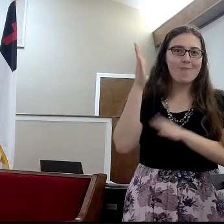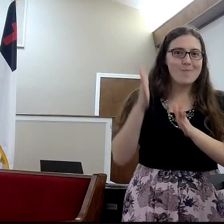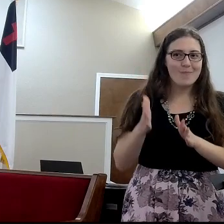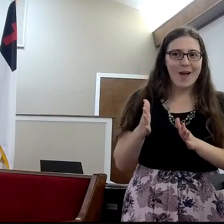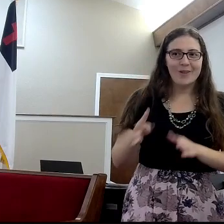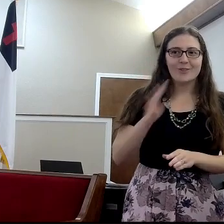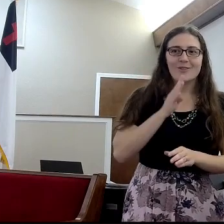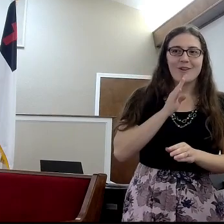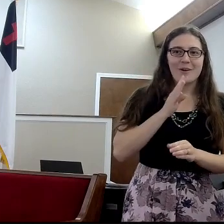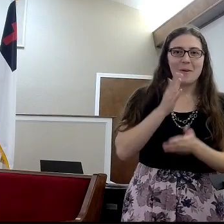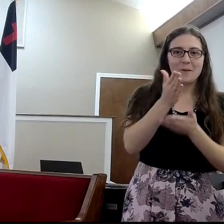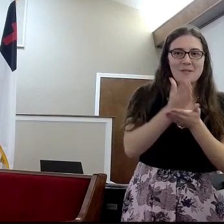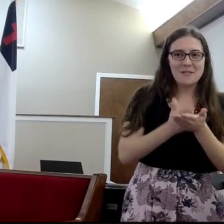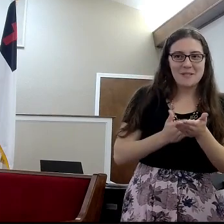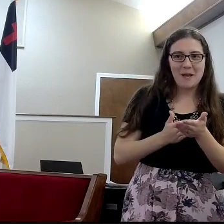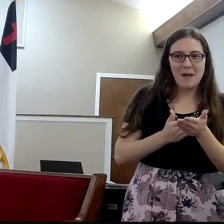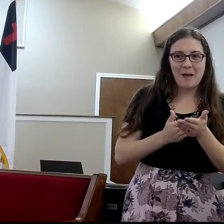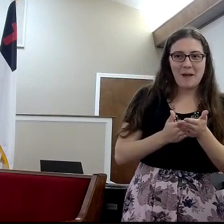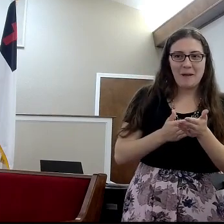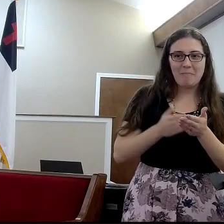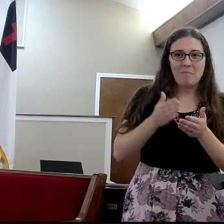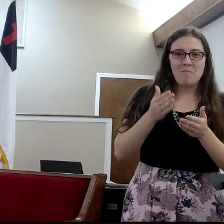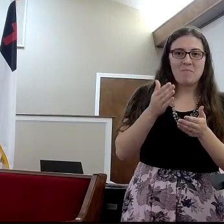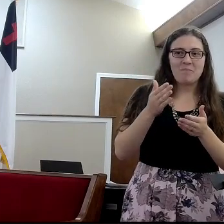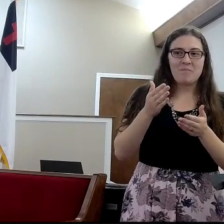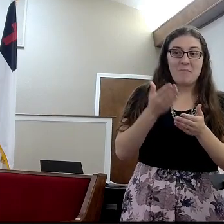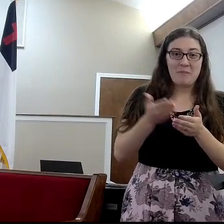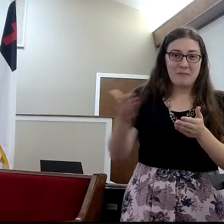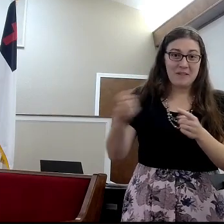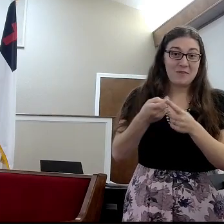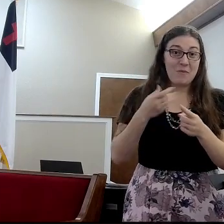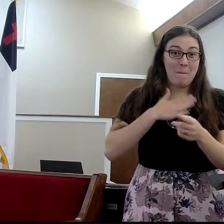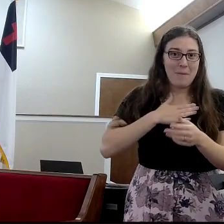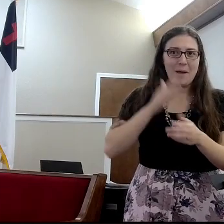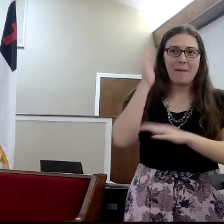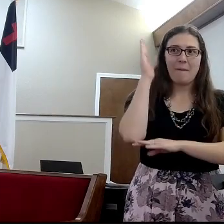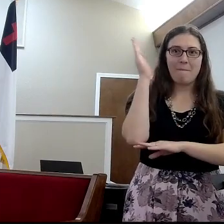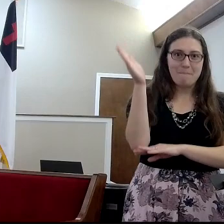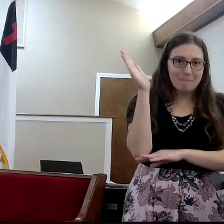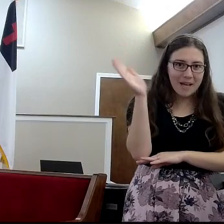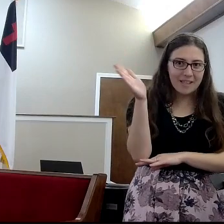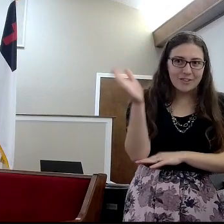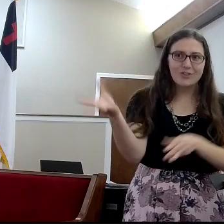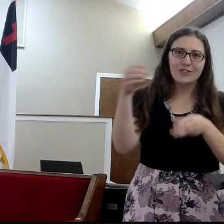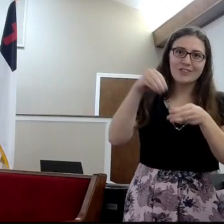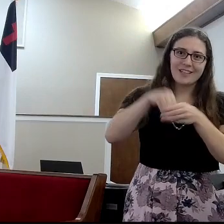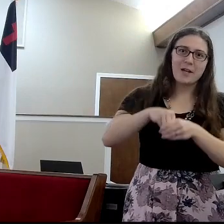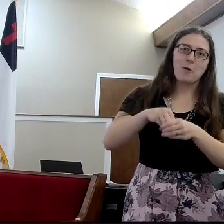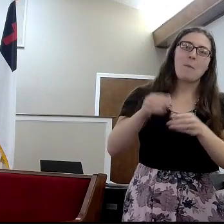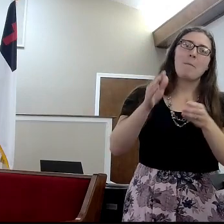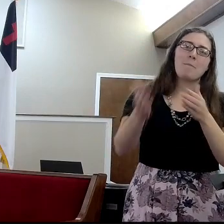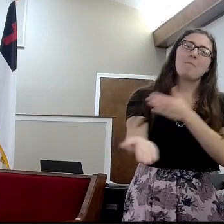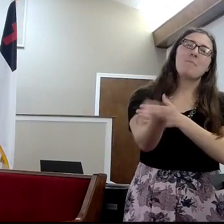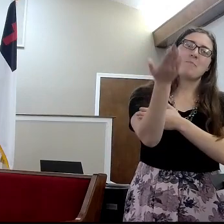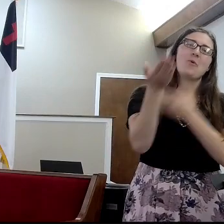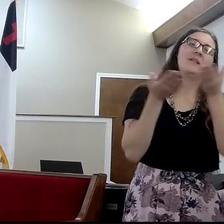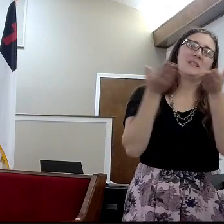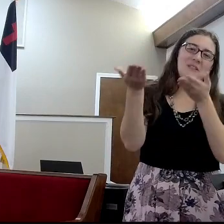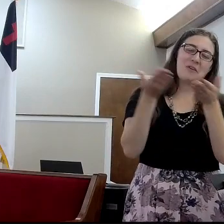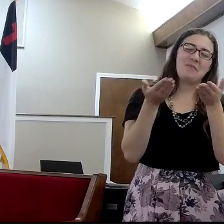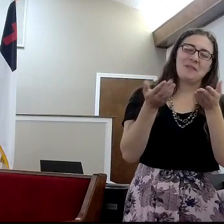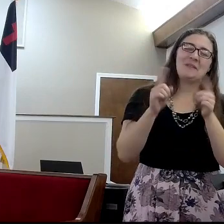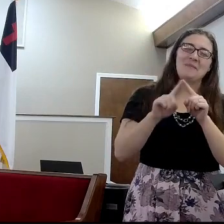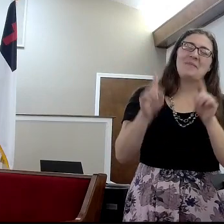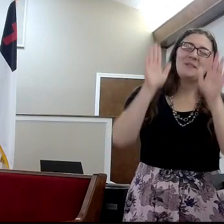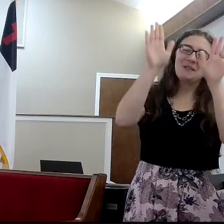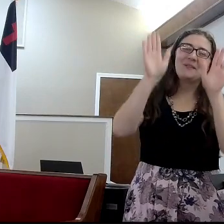pieces this morning that I was going to talk about in tonight's message. And he and I didn't coordinate our messages either as far as like what we're talking